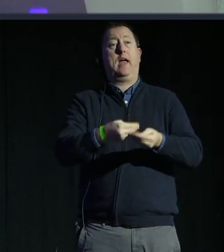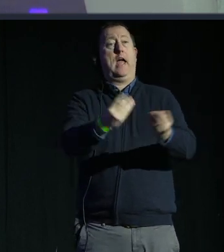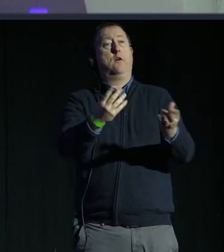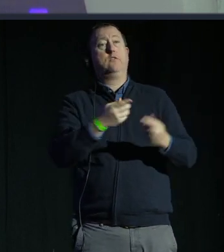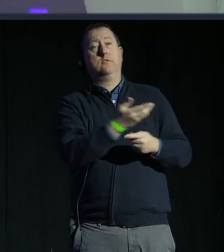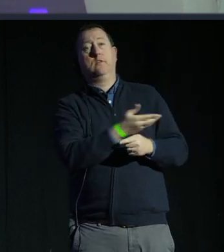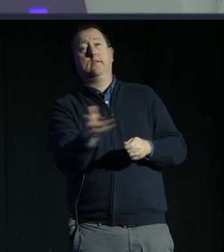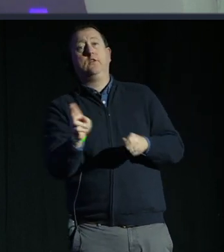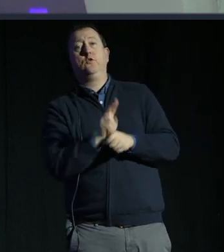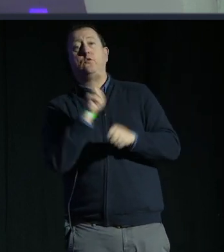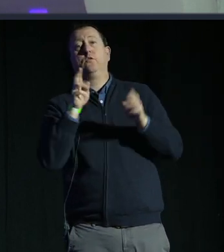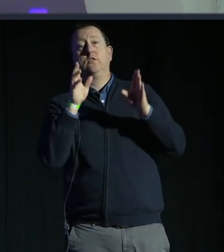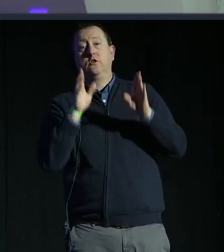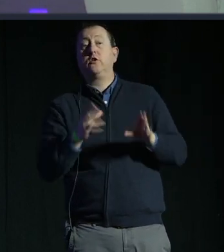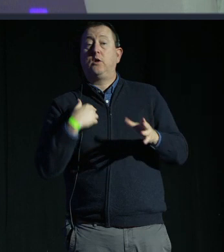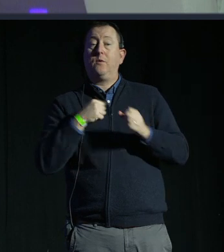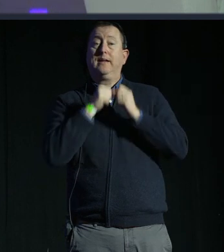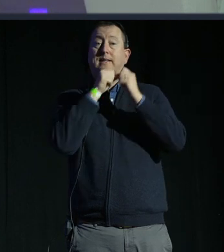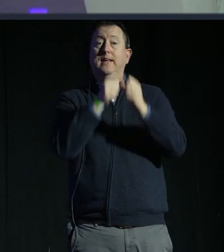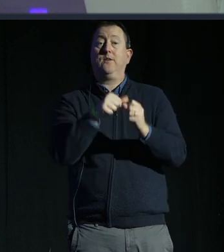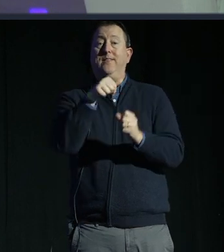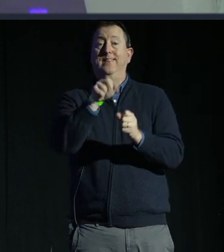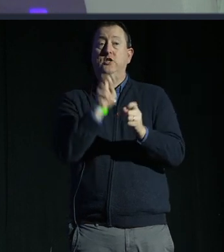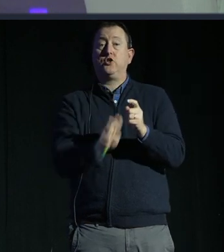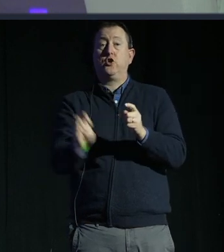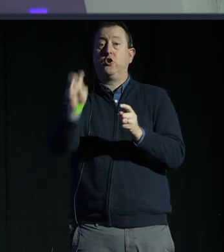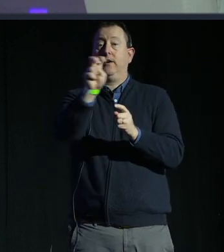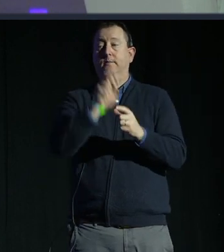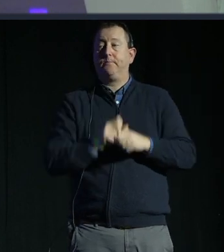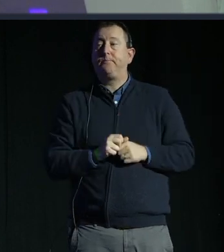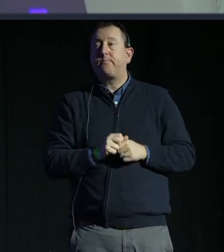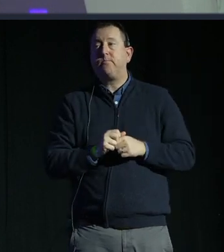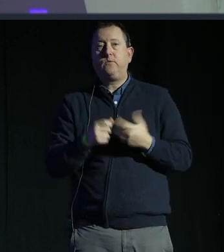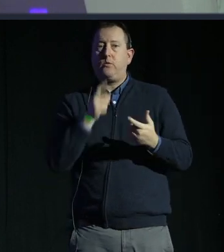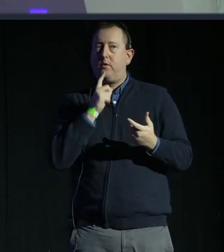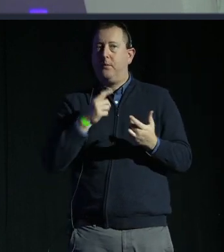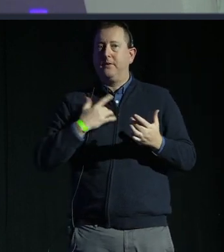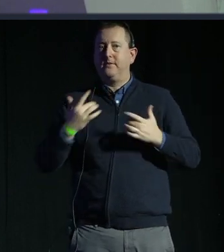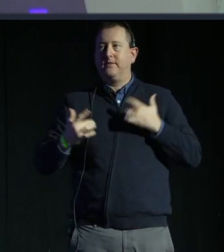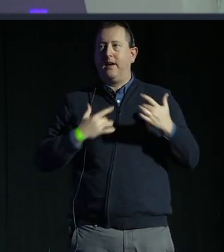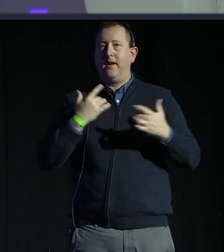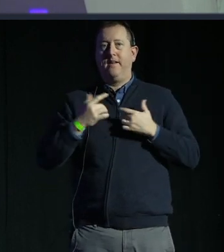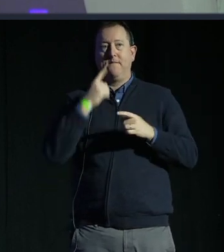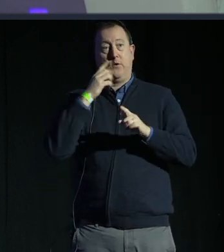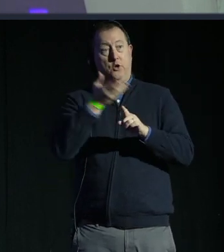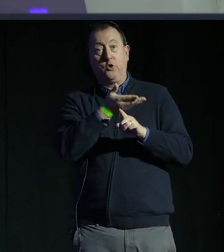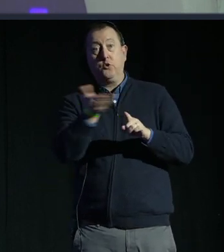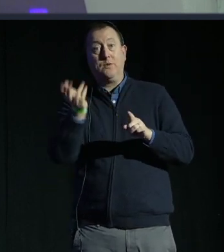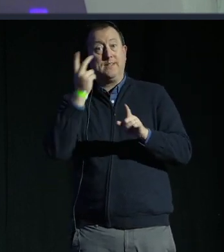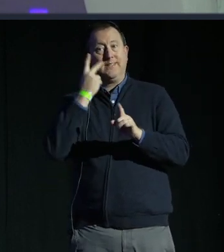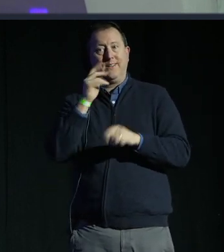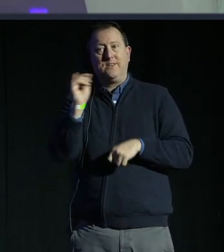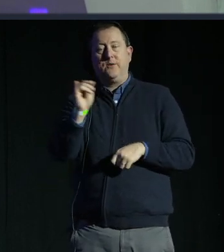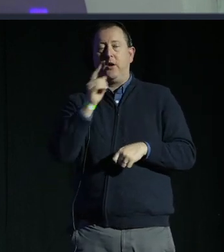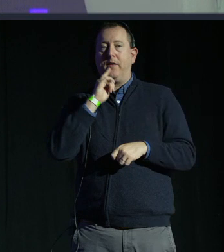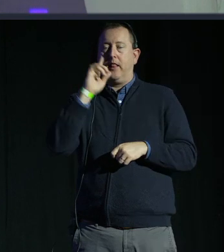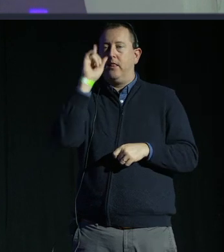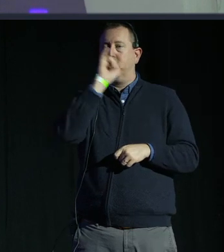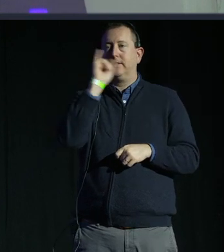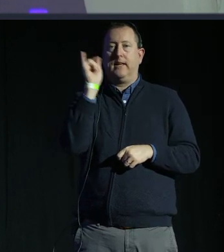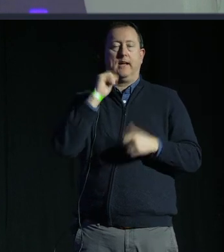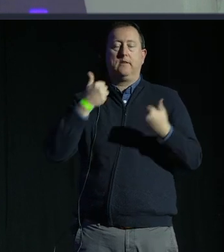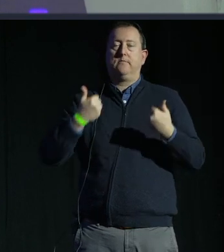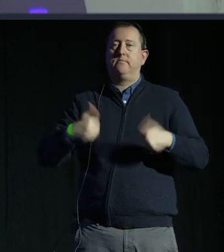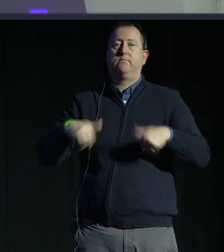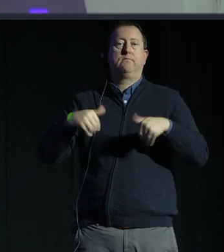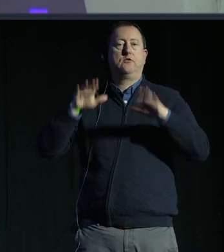we're continuing this journey and trying to get it in the hands of our data producers. So really excited for all of you to be able to see it too. Again, it really looks like it's a great product and is